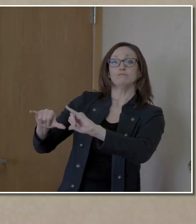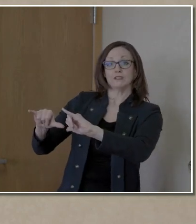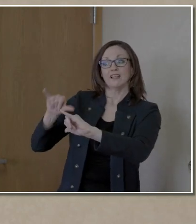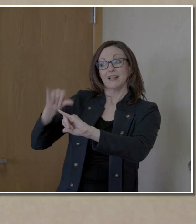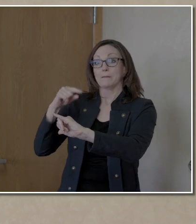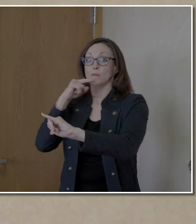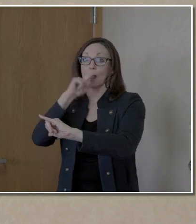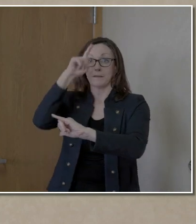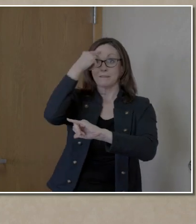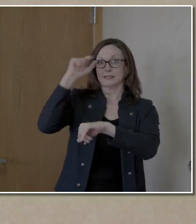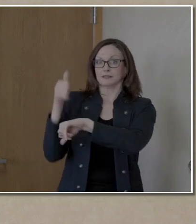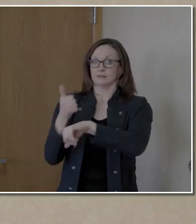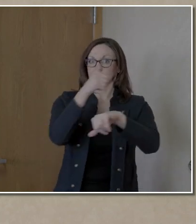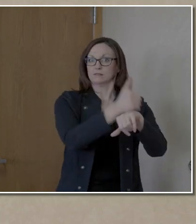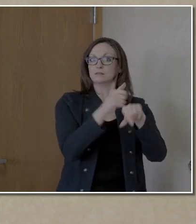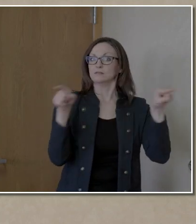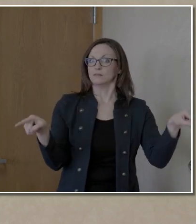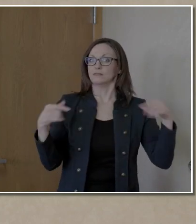fingertips.